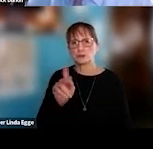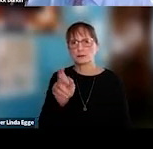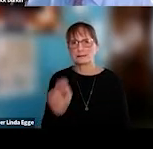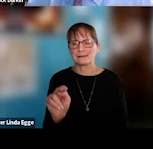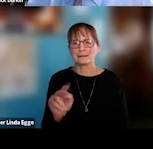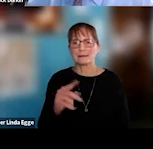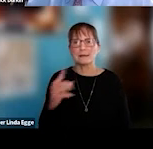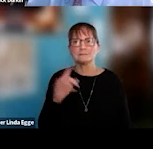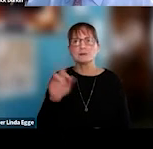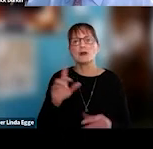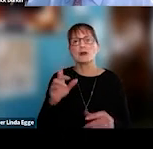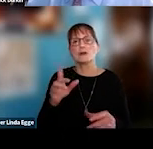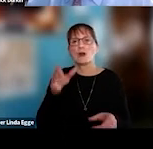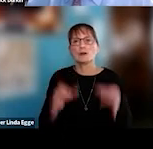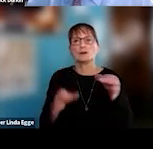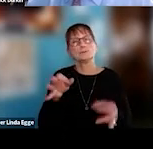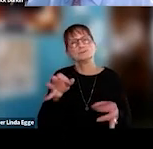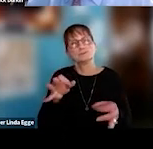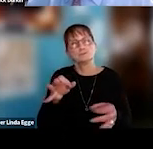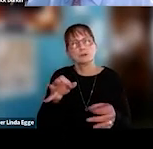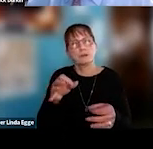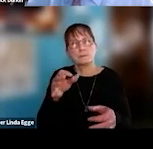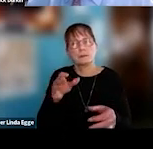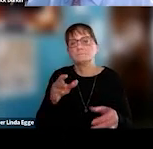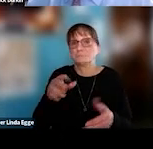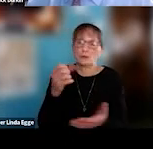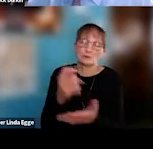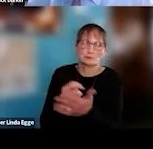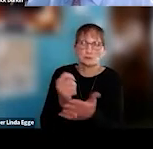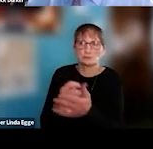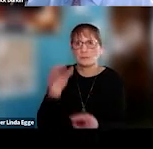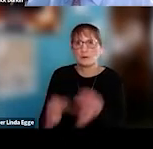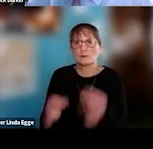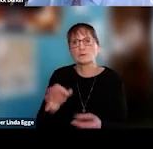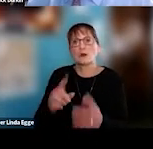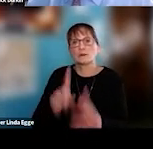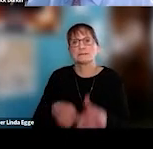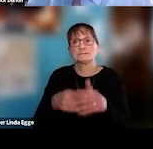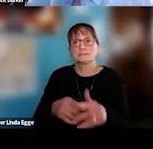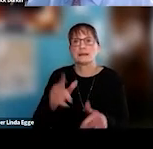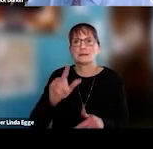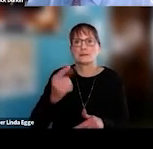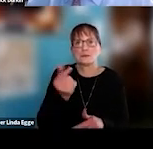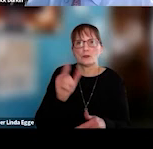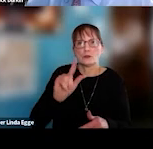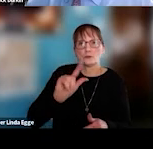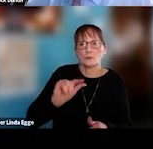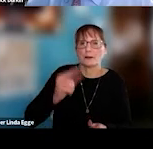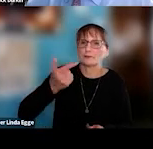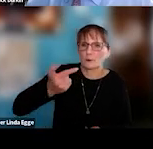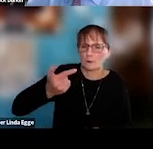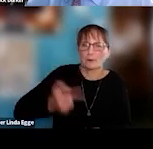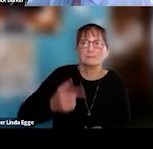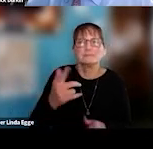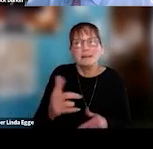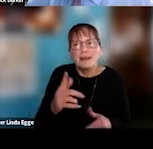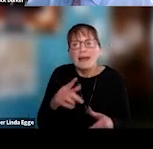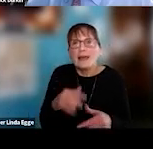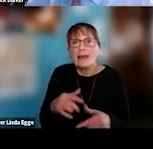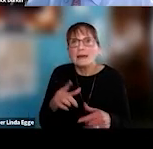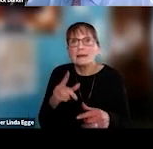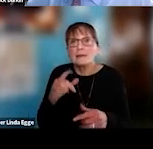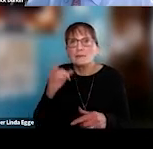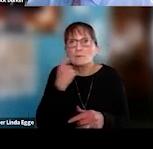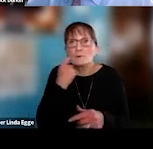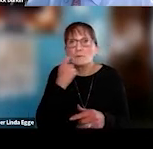said our treatment court in rural Montana began in 2021. And so I think Dr. Stockford also probably can speak to this. We just